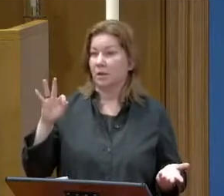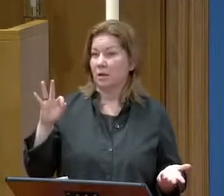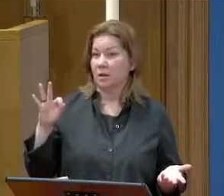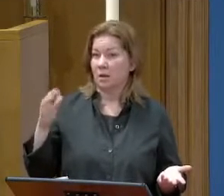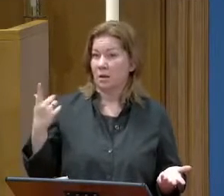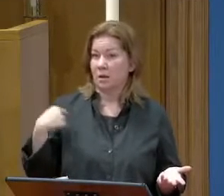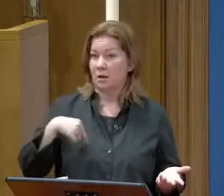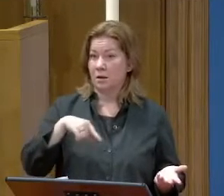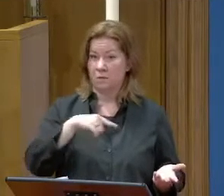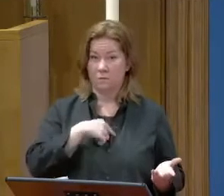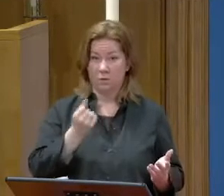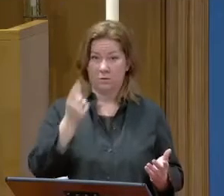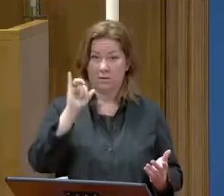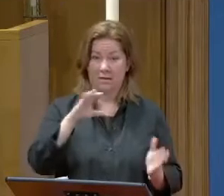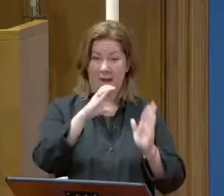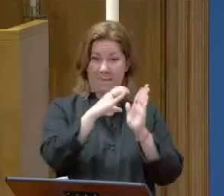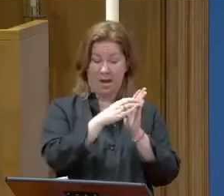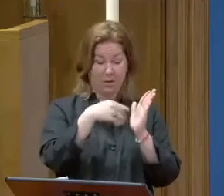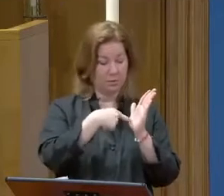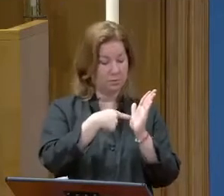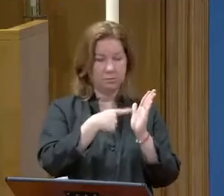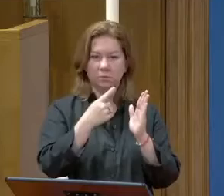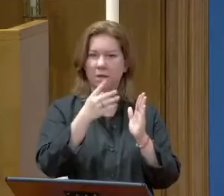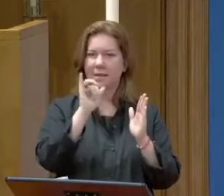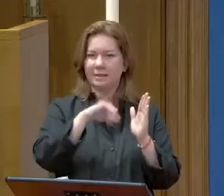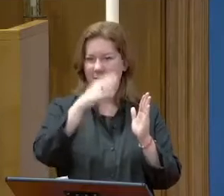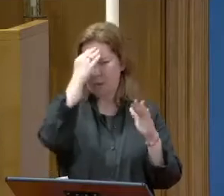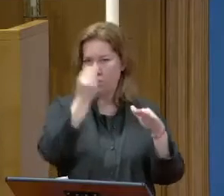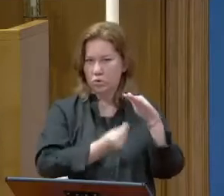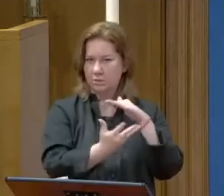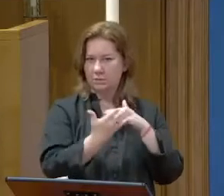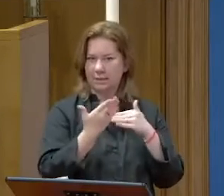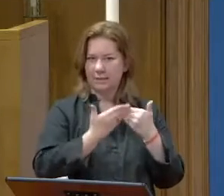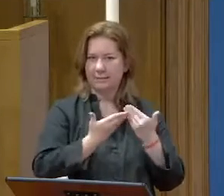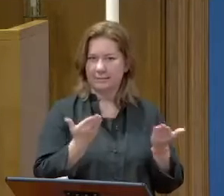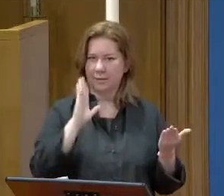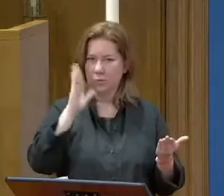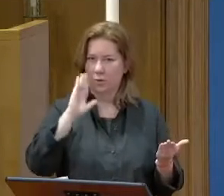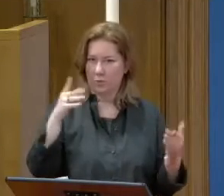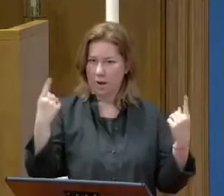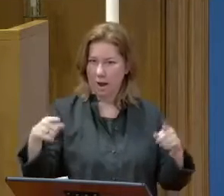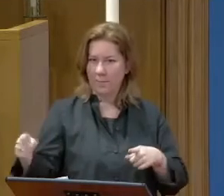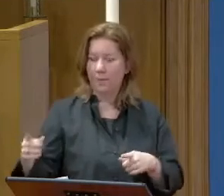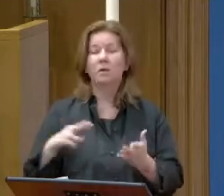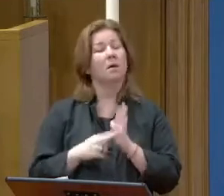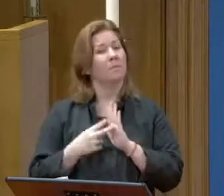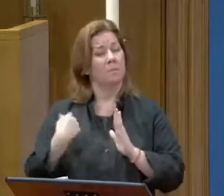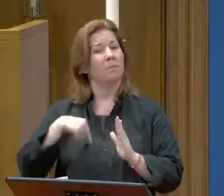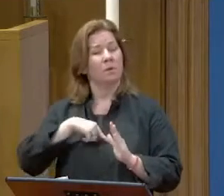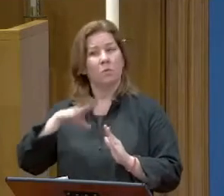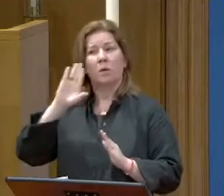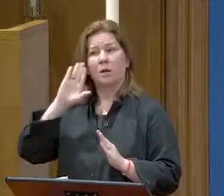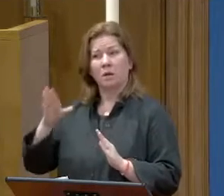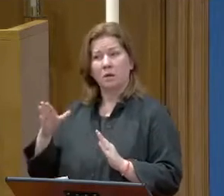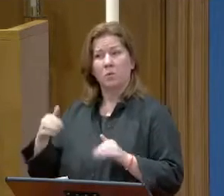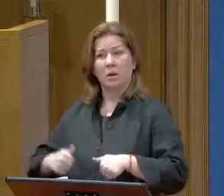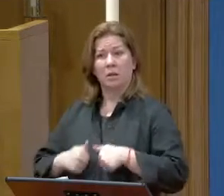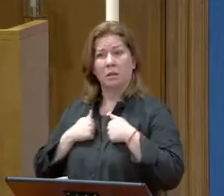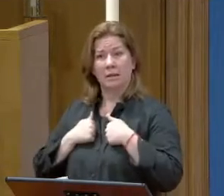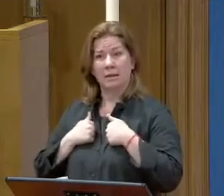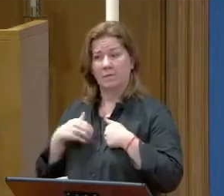that passage as a prediction of things to come, it means that one day we will live in a place where light will always